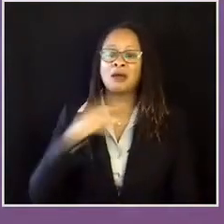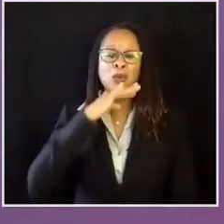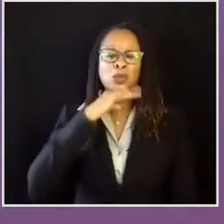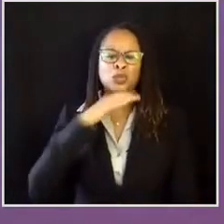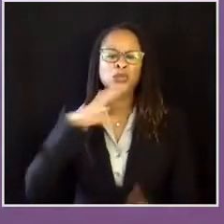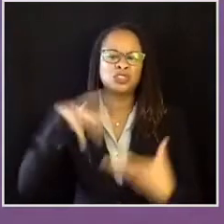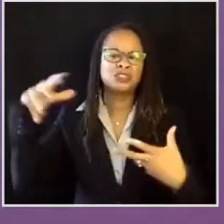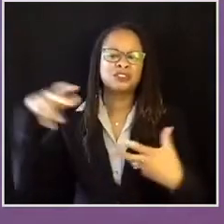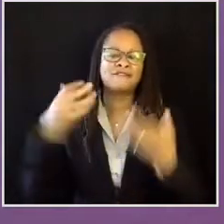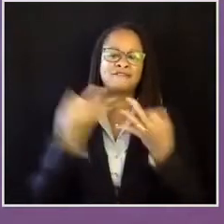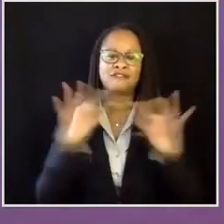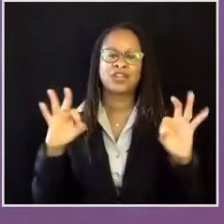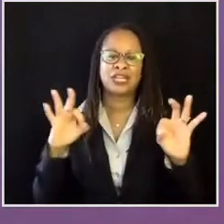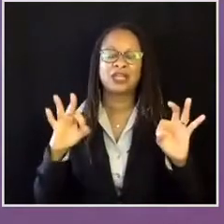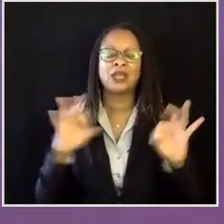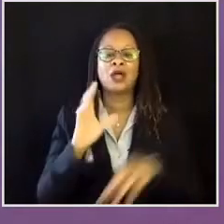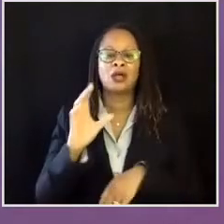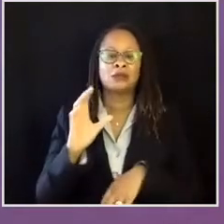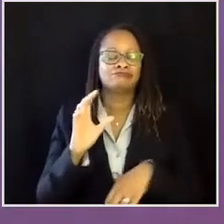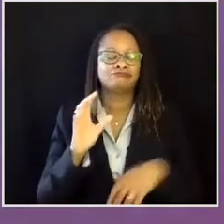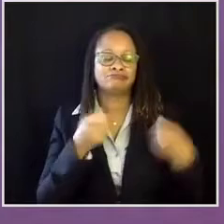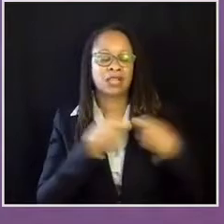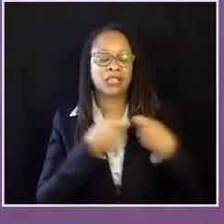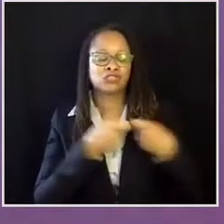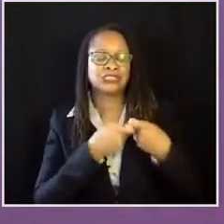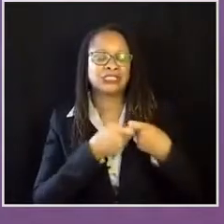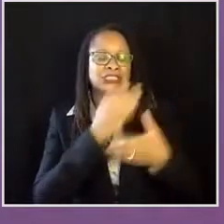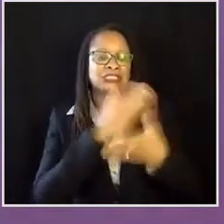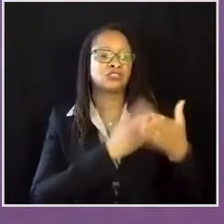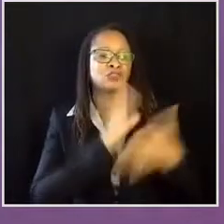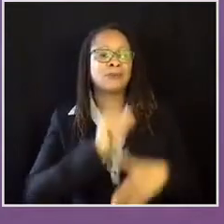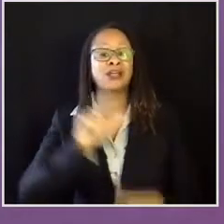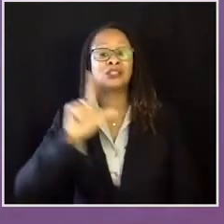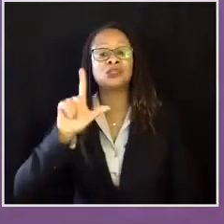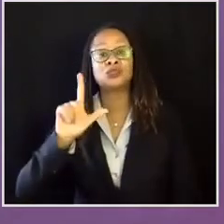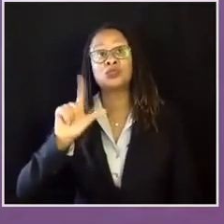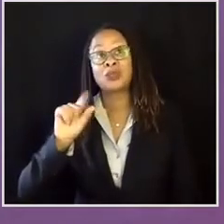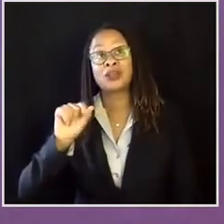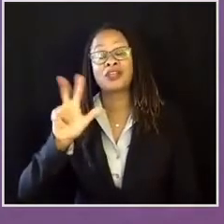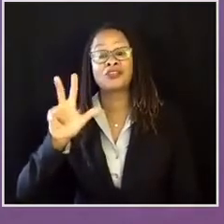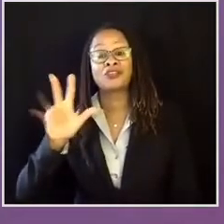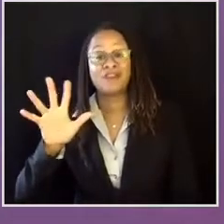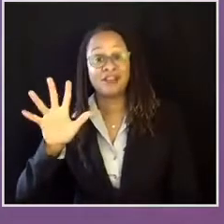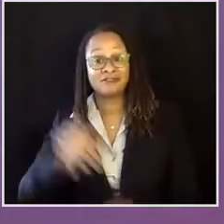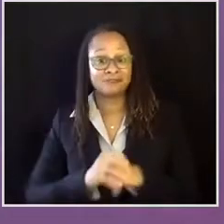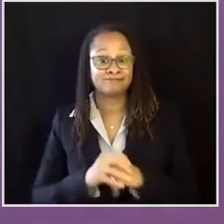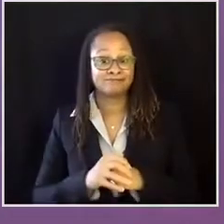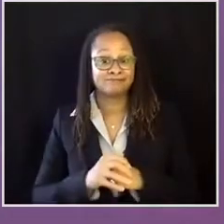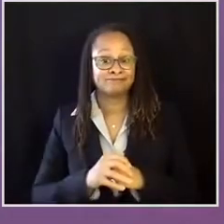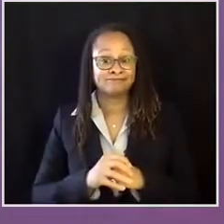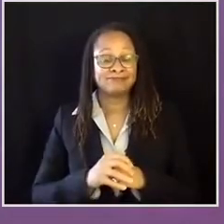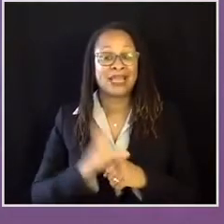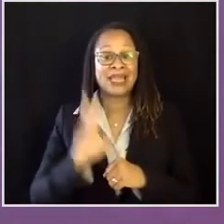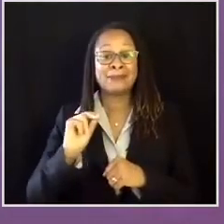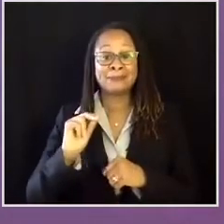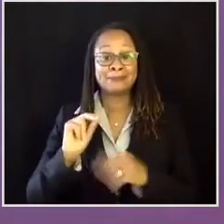electricity sector, by 2035, that no future president can come along and turn back.